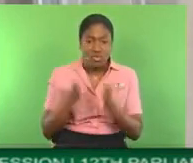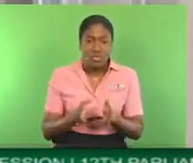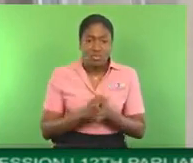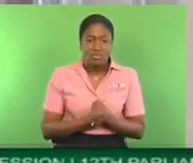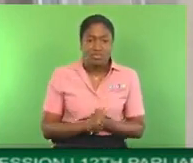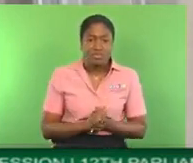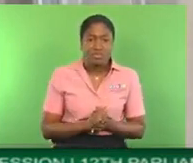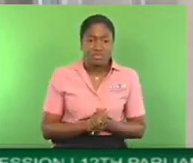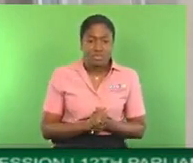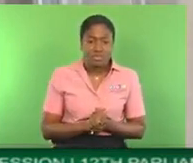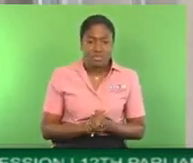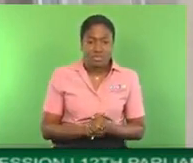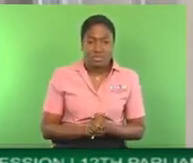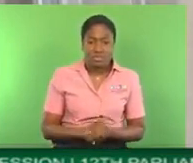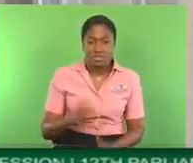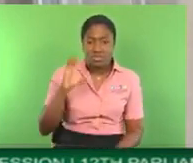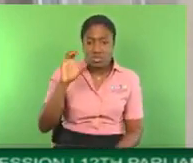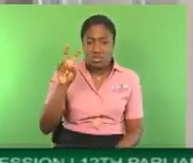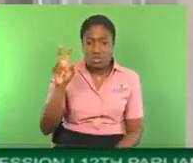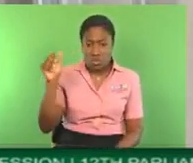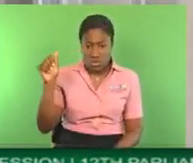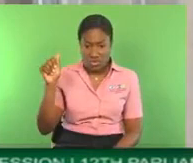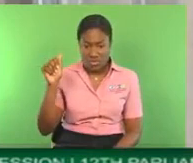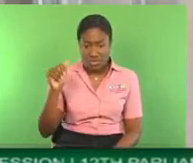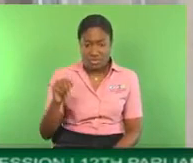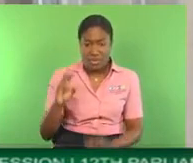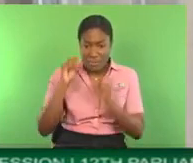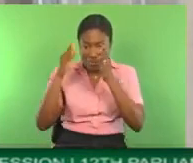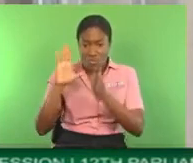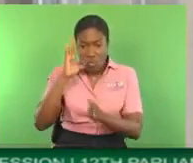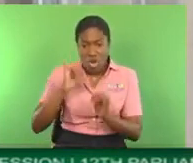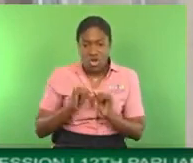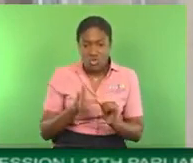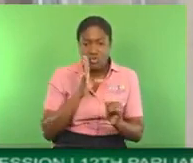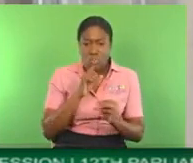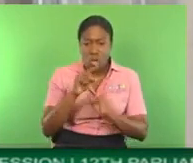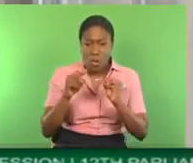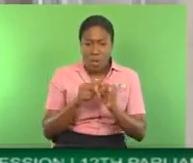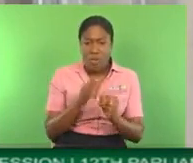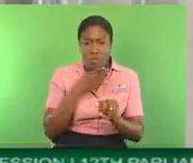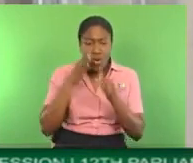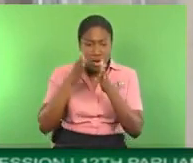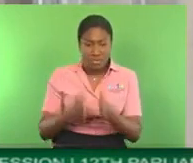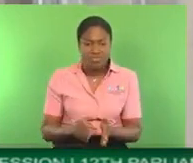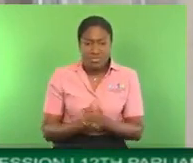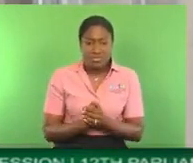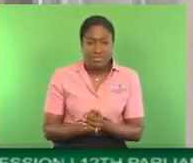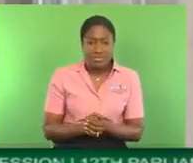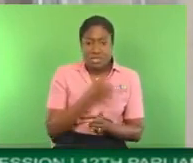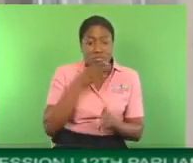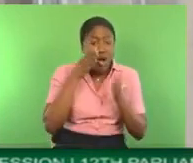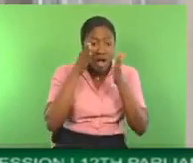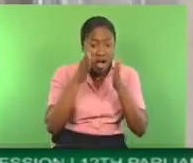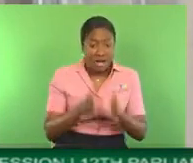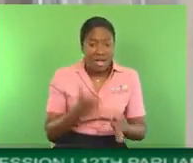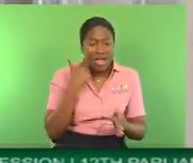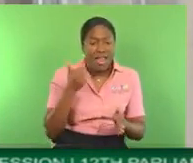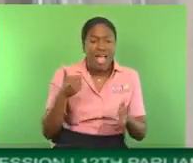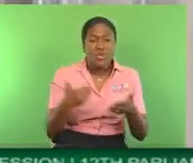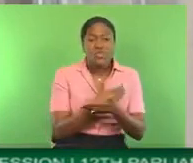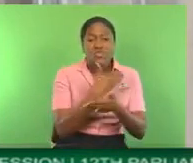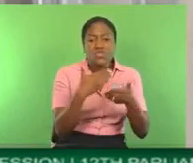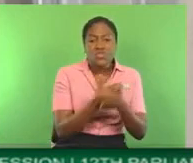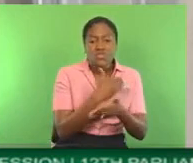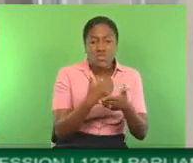My colleague from Cuba North will continue on agriculture. Madam Speaker, agriculture is our new oil and gas and should be